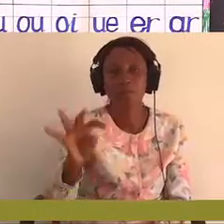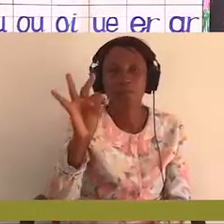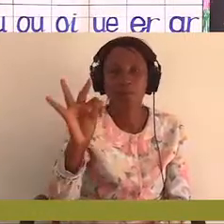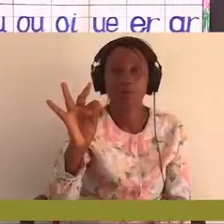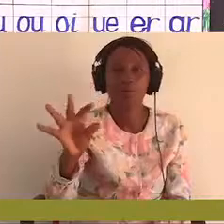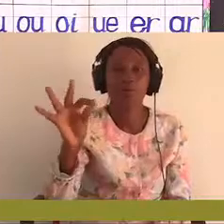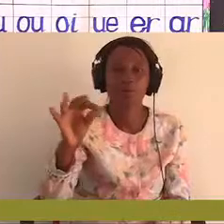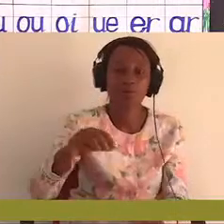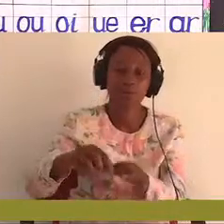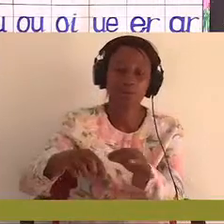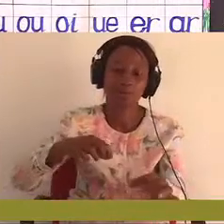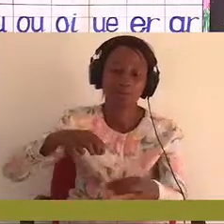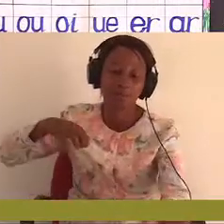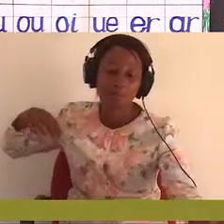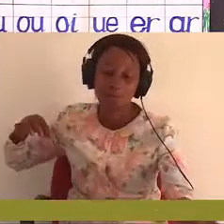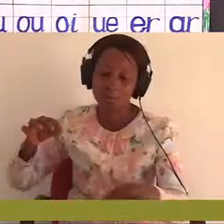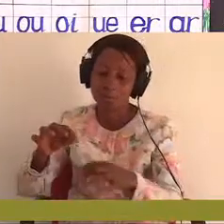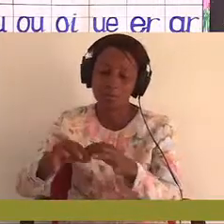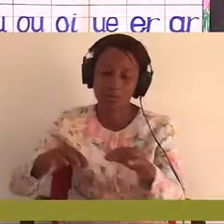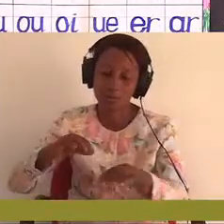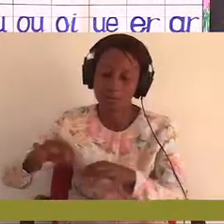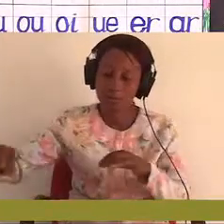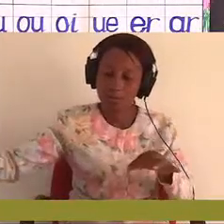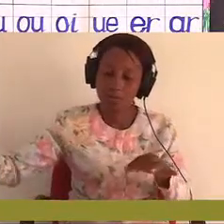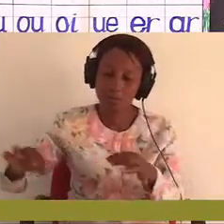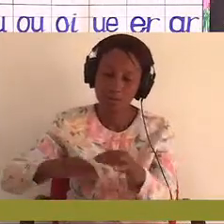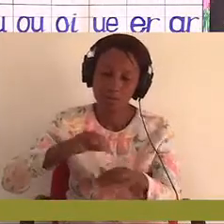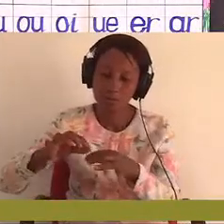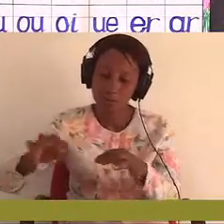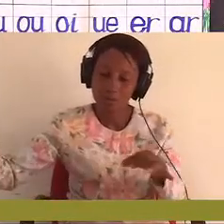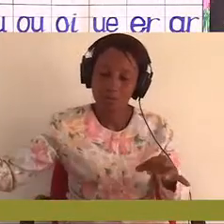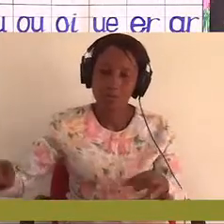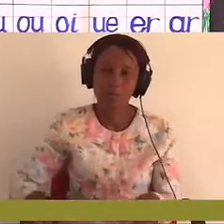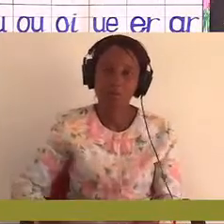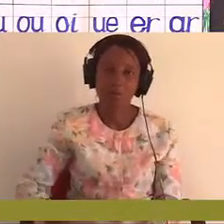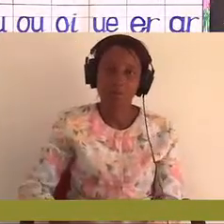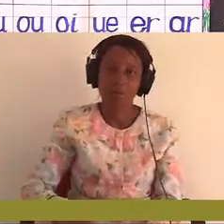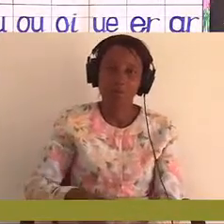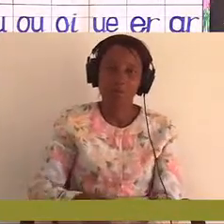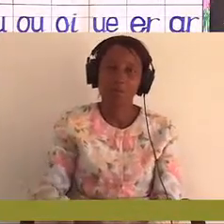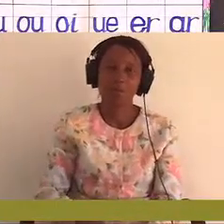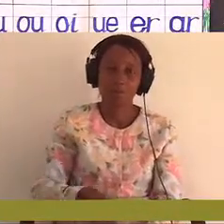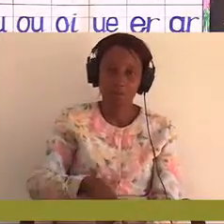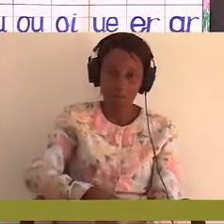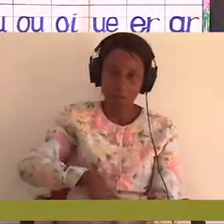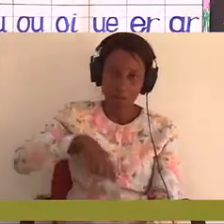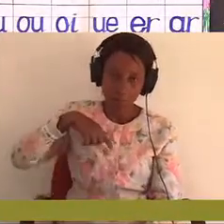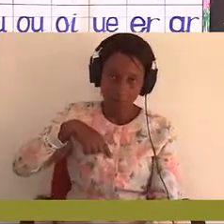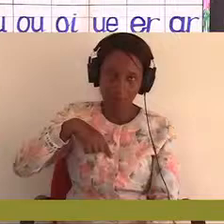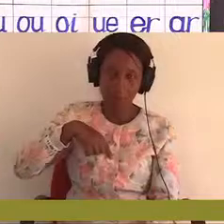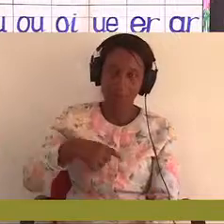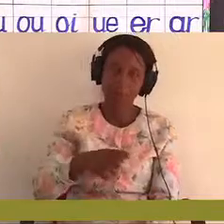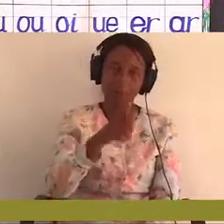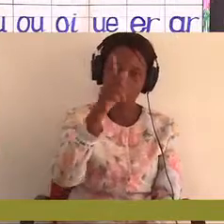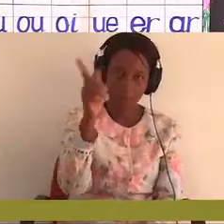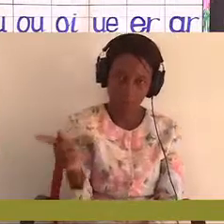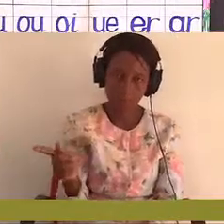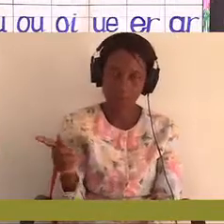Yes. We can hear the sound G in